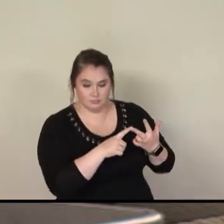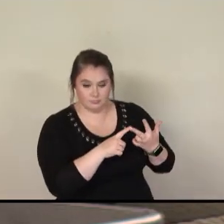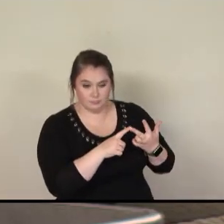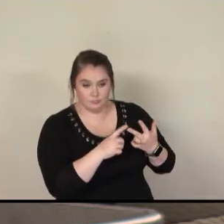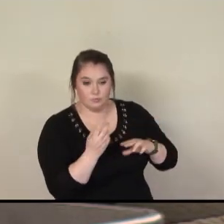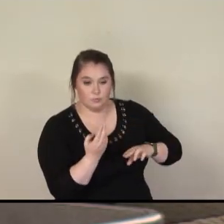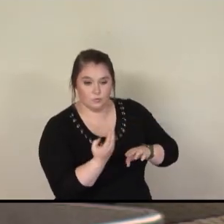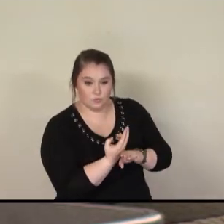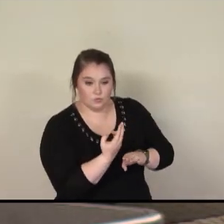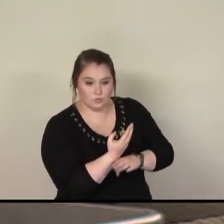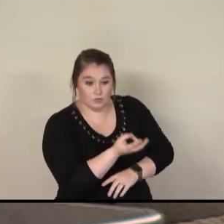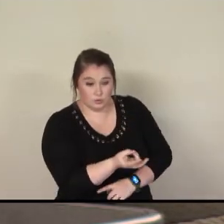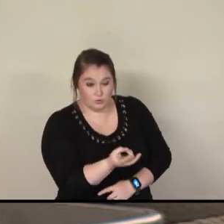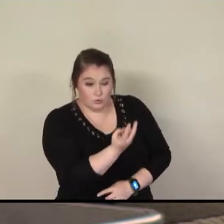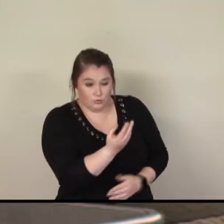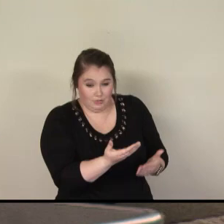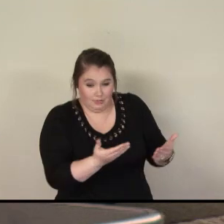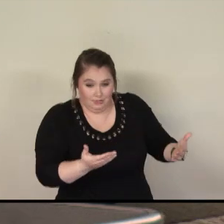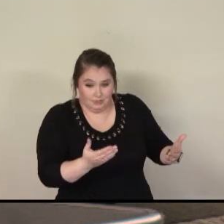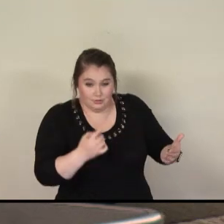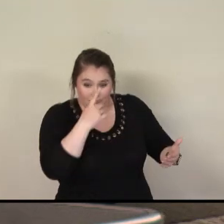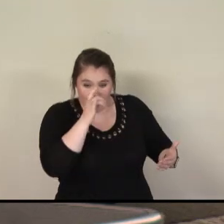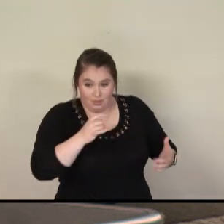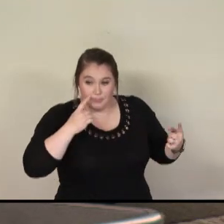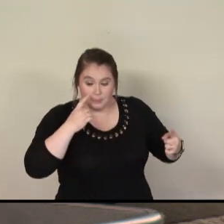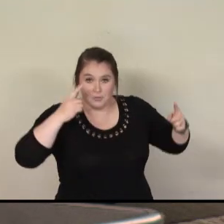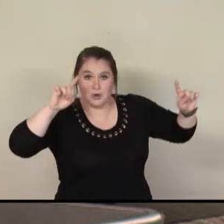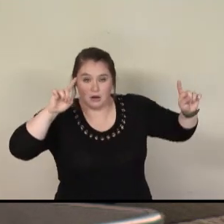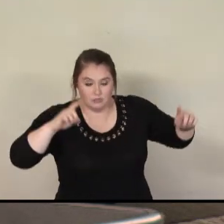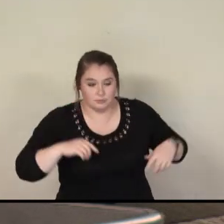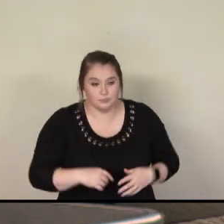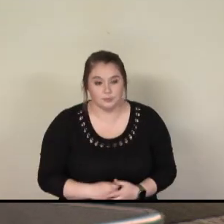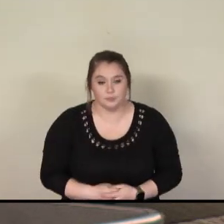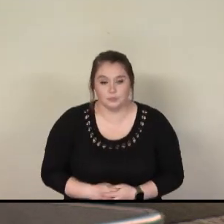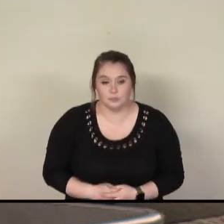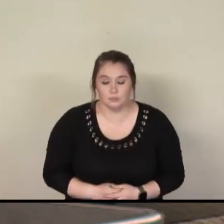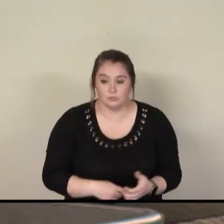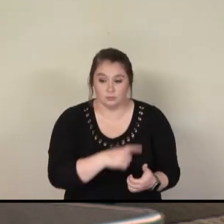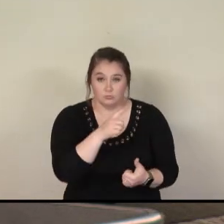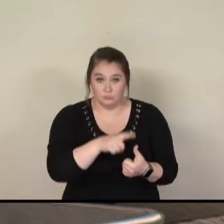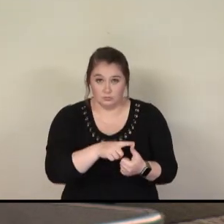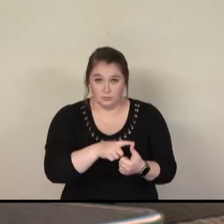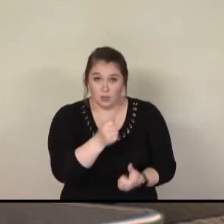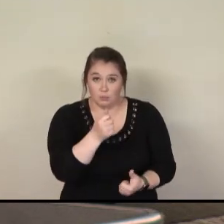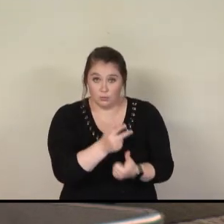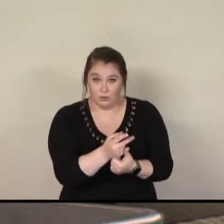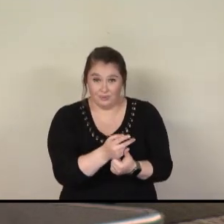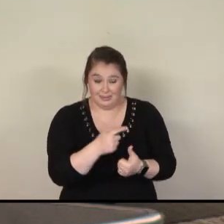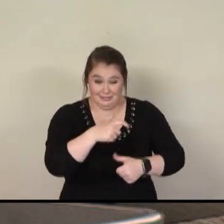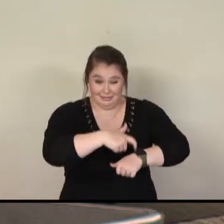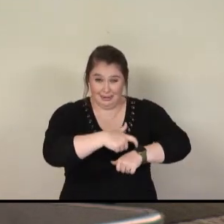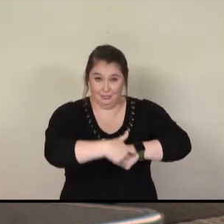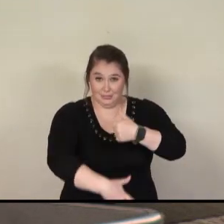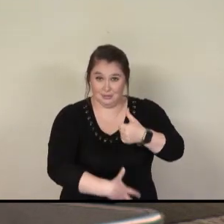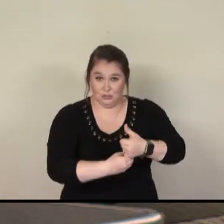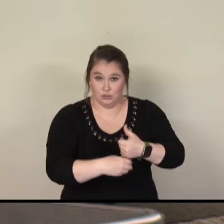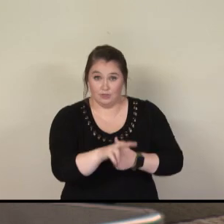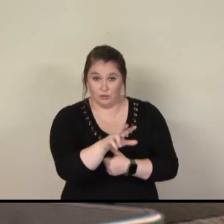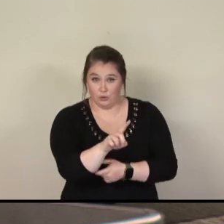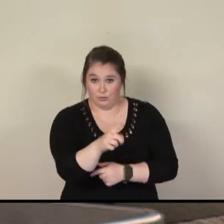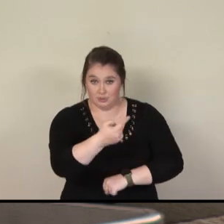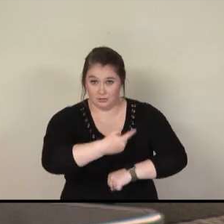we're using 2 instruments to do it. We're asking you to approve a time extension of 31